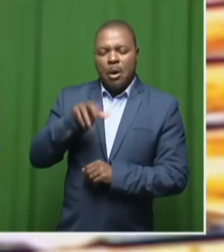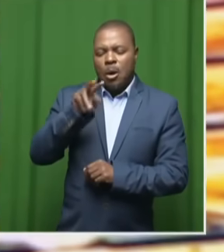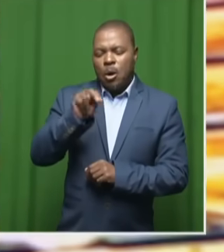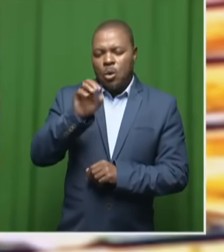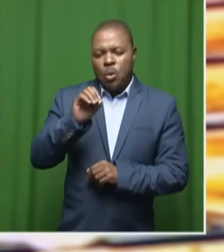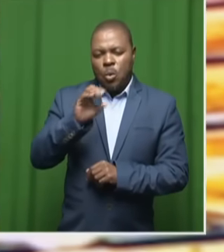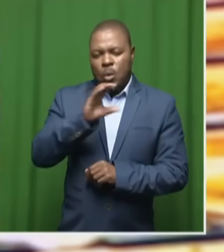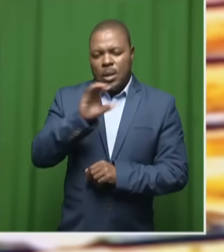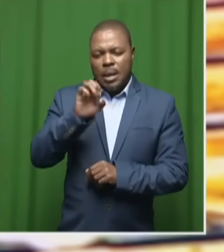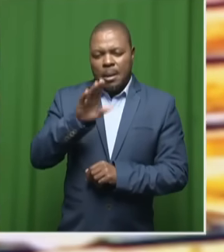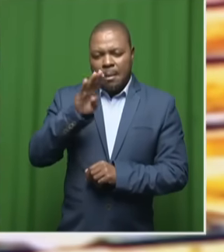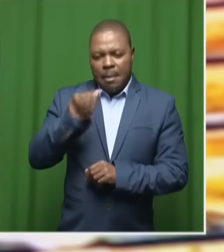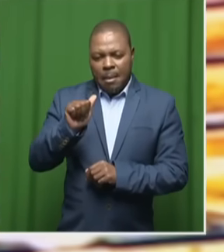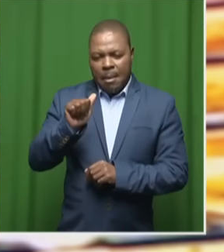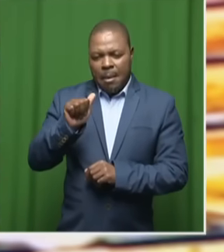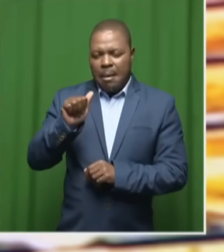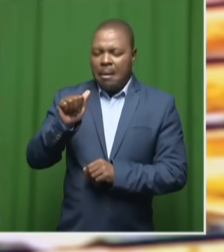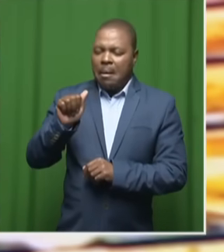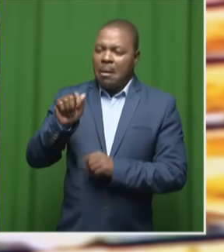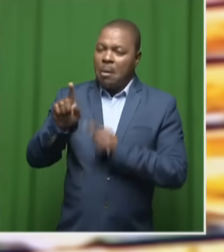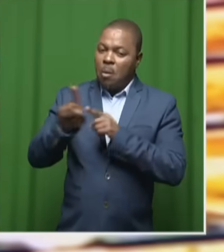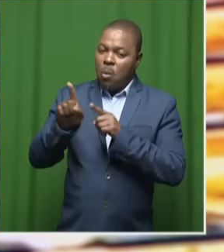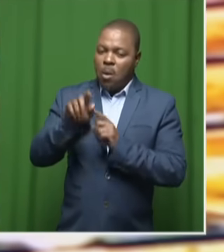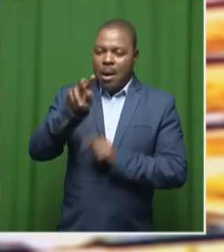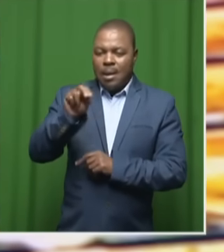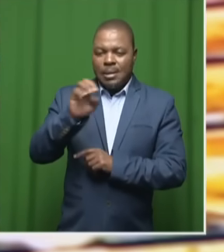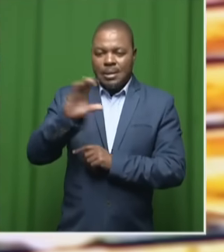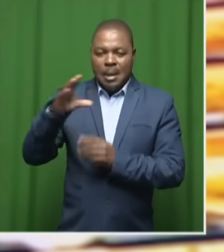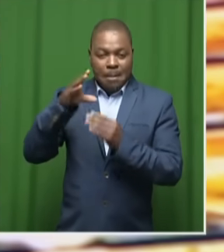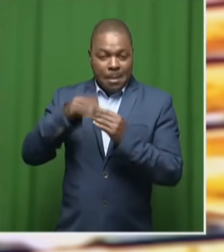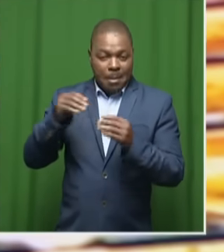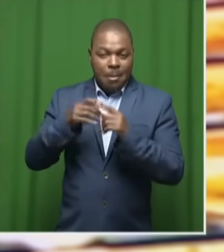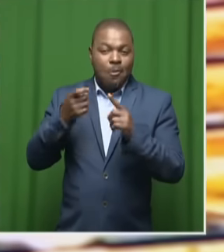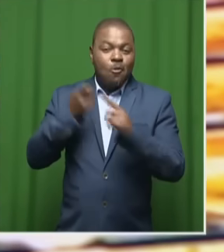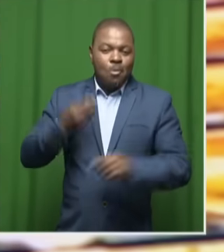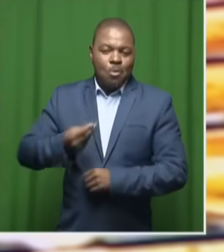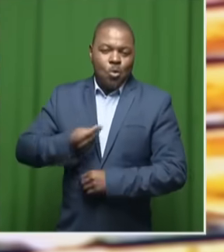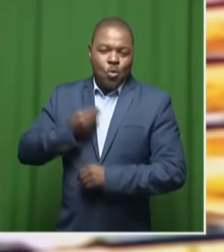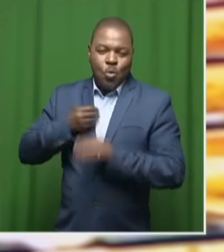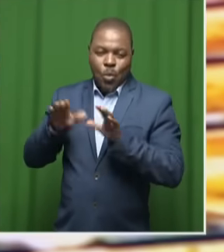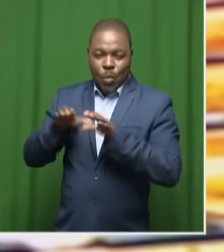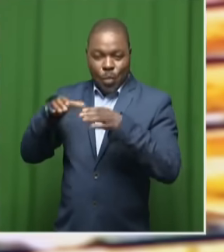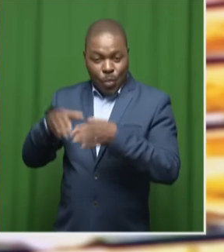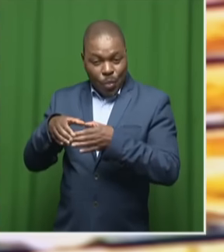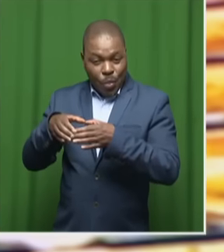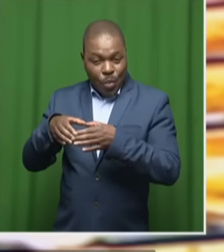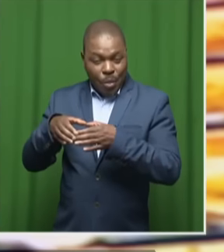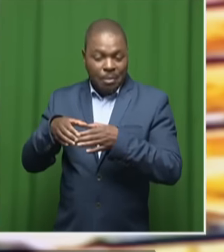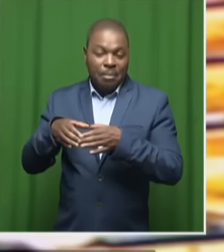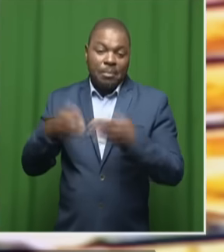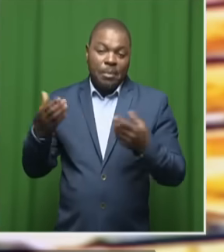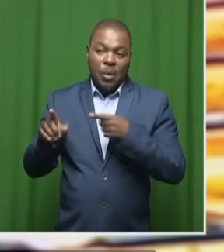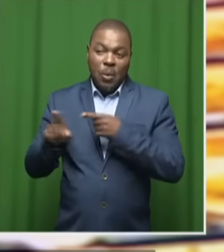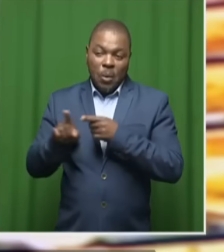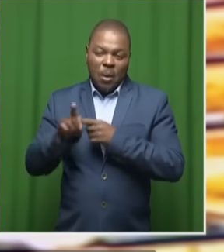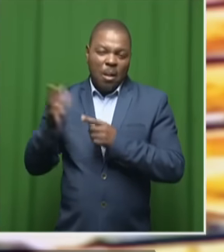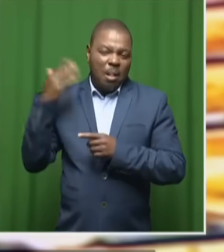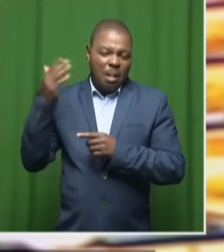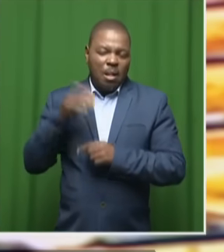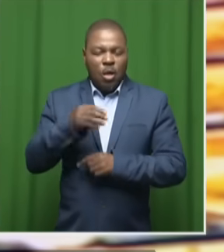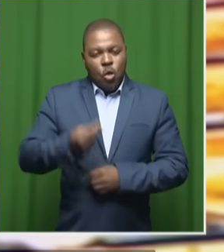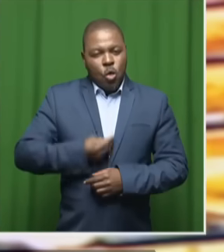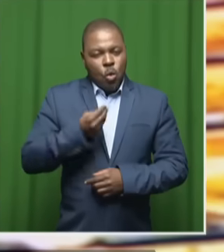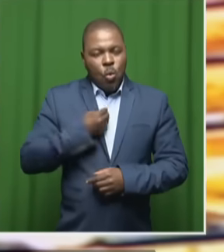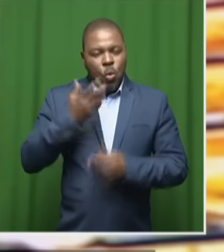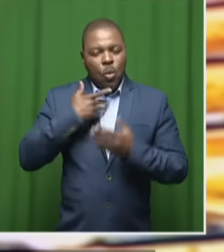Mhlauli, who is now the NEC member from the Youth League. She was part of the conveners of the Youth